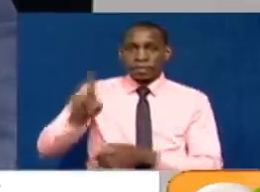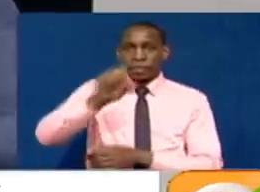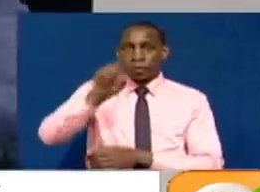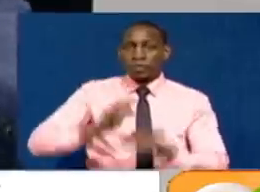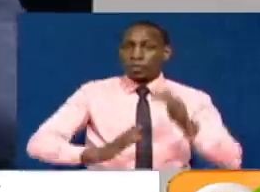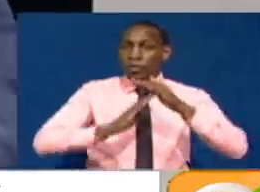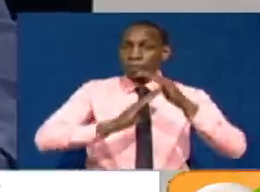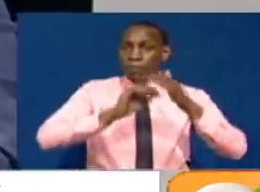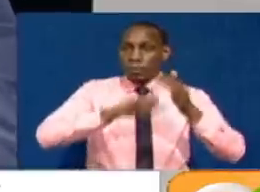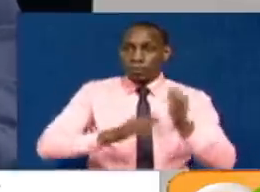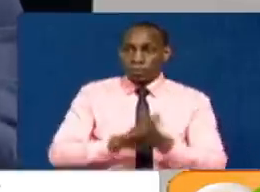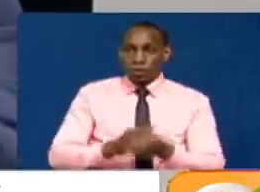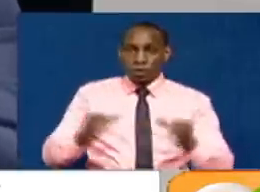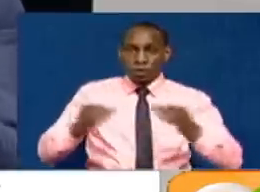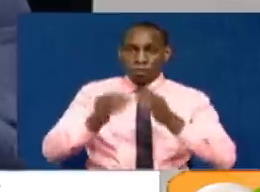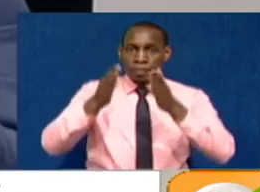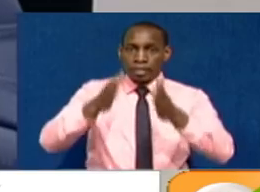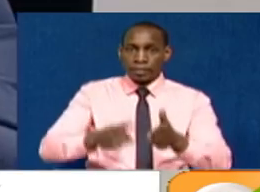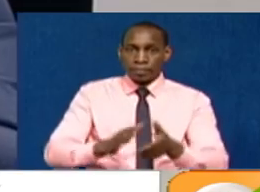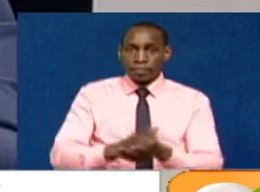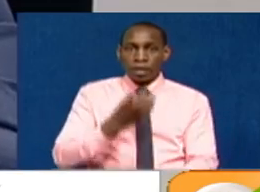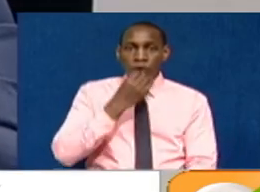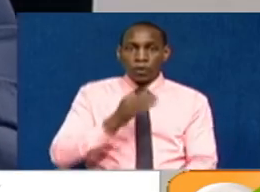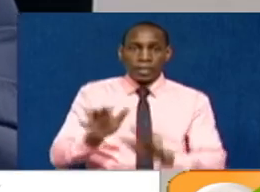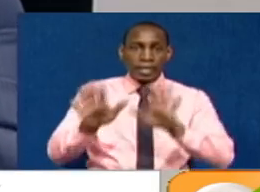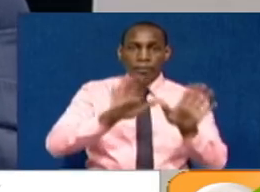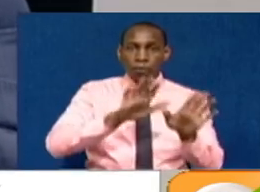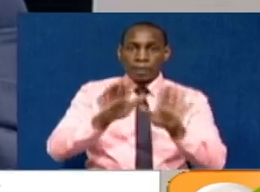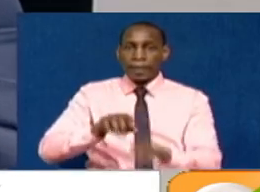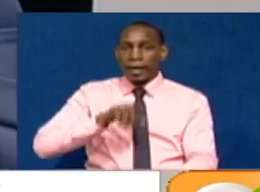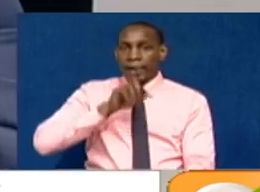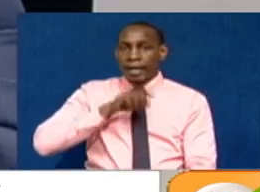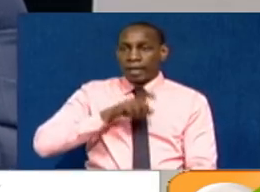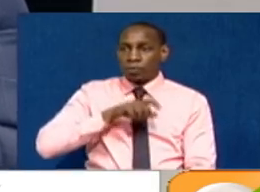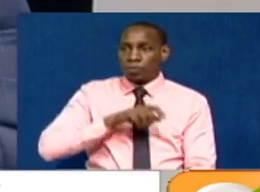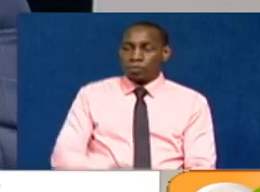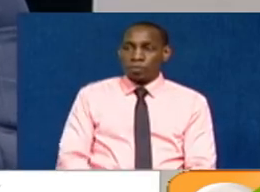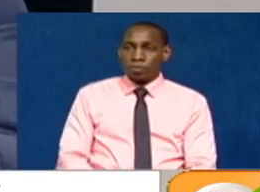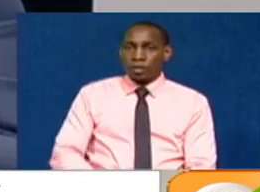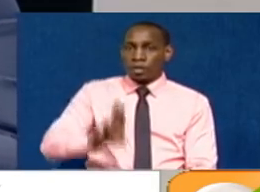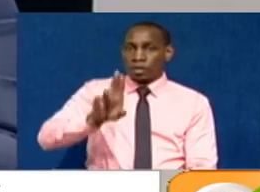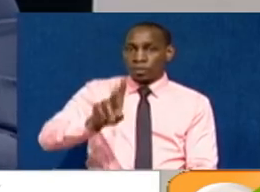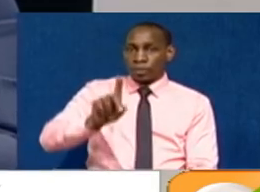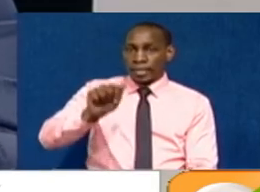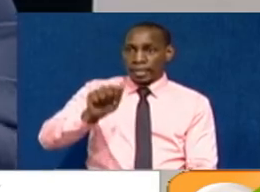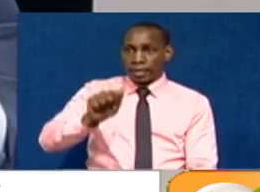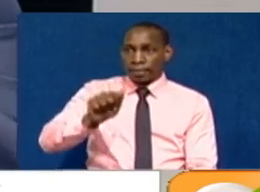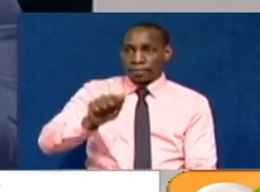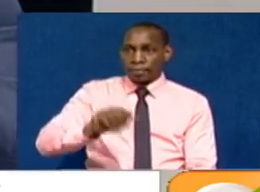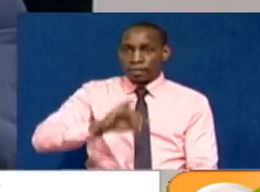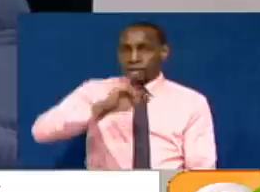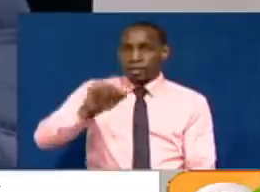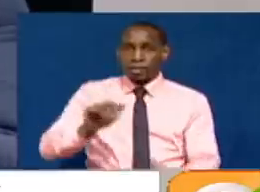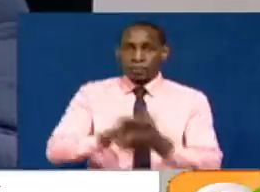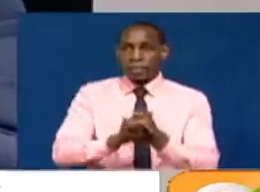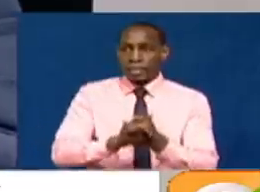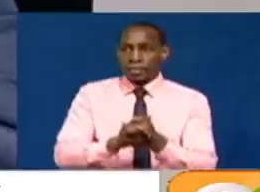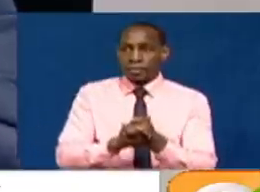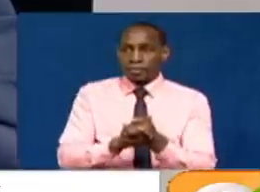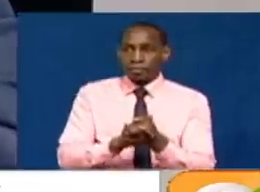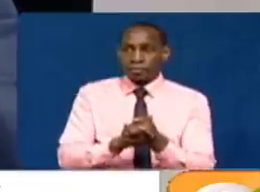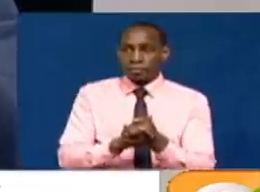is party leadership, be it ODM, be it Wiper, be it KANU, be it UDA, be it Jubilee or what remains